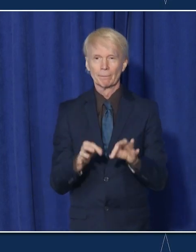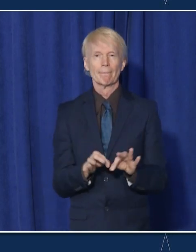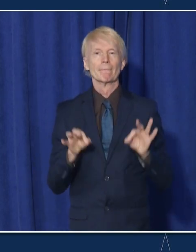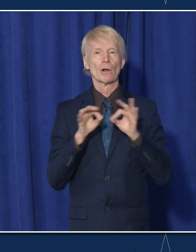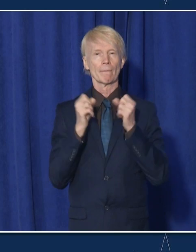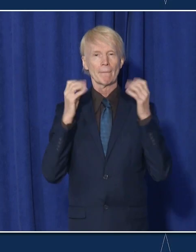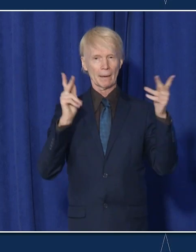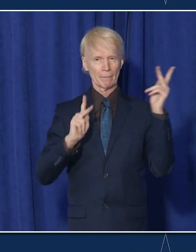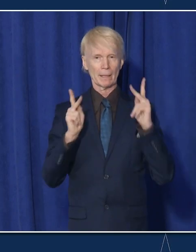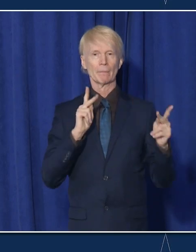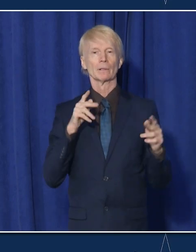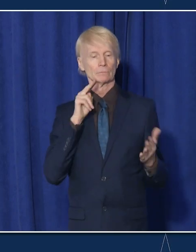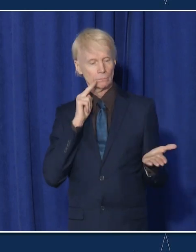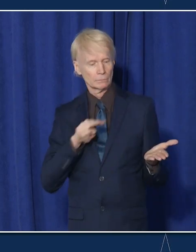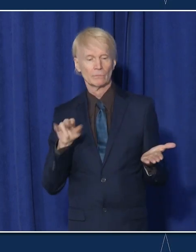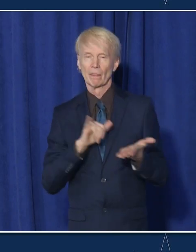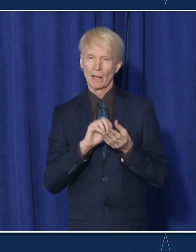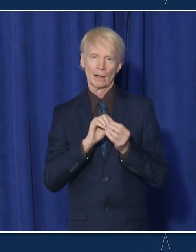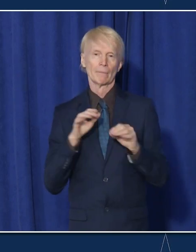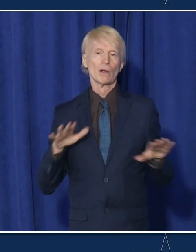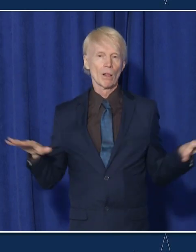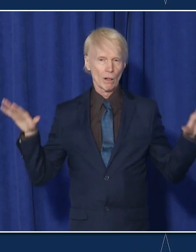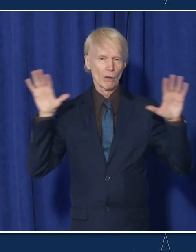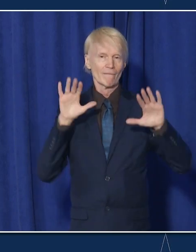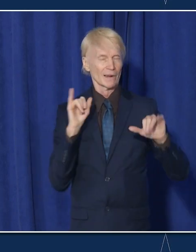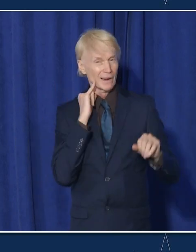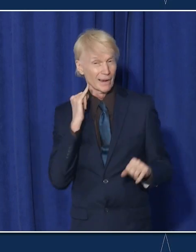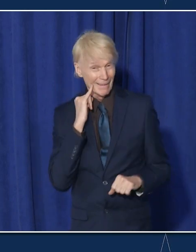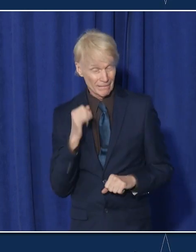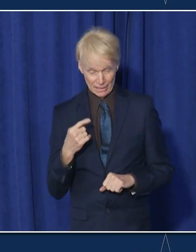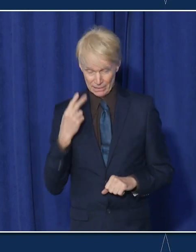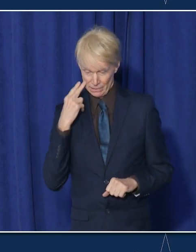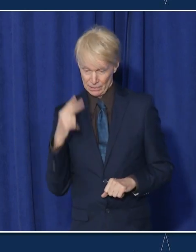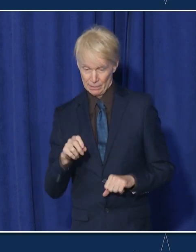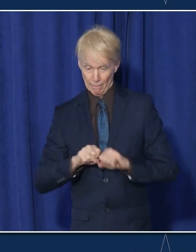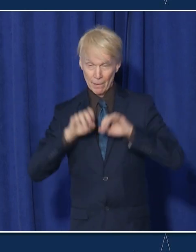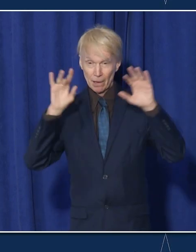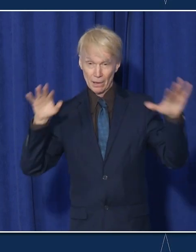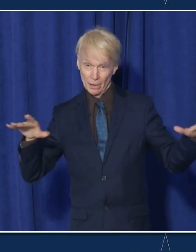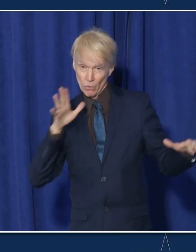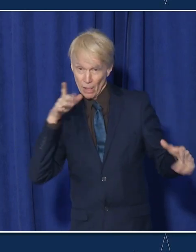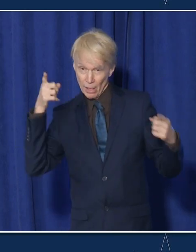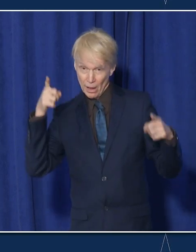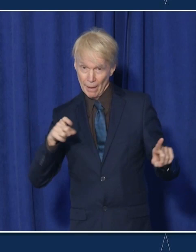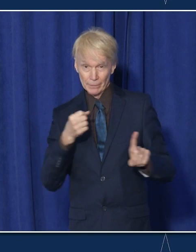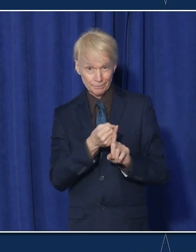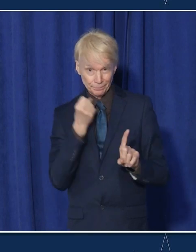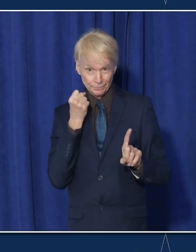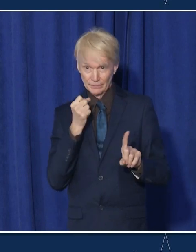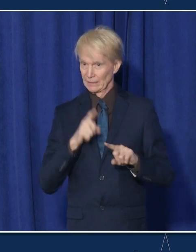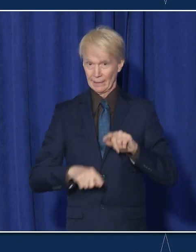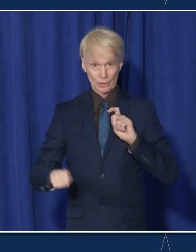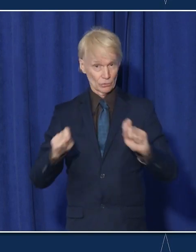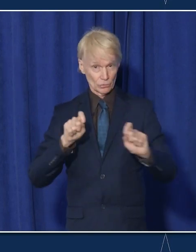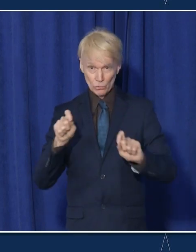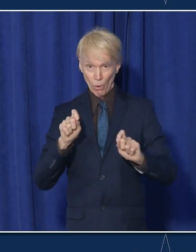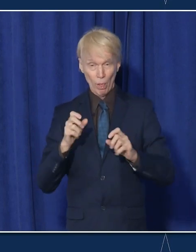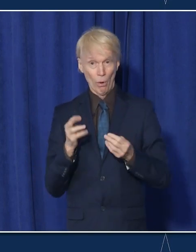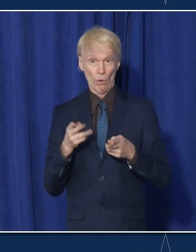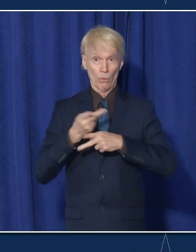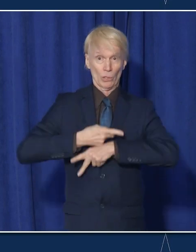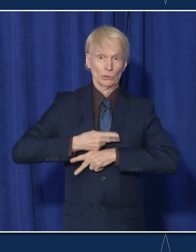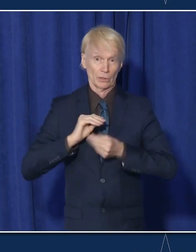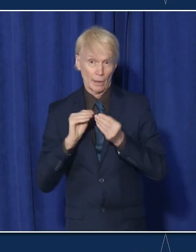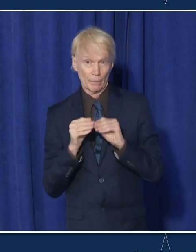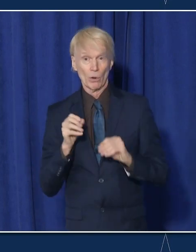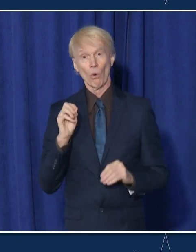people watching this really closely. If we see anything that suggests an outbreak that is going to be out of control in any way, or if we need